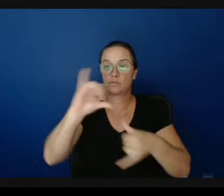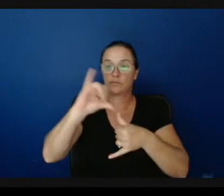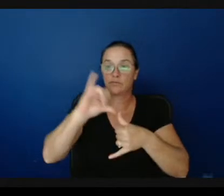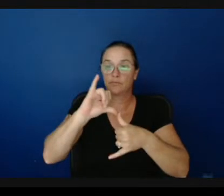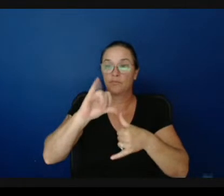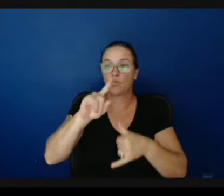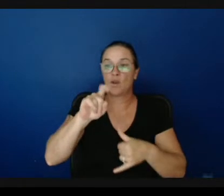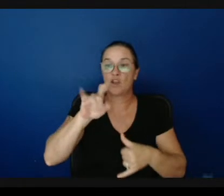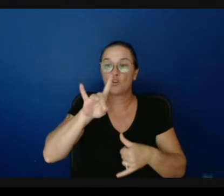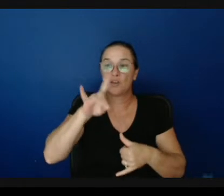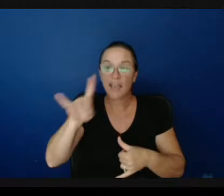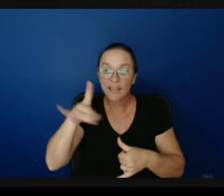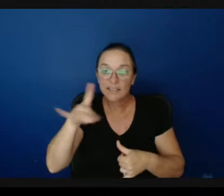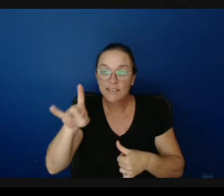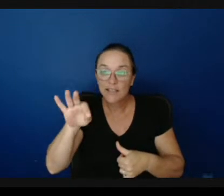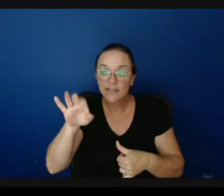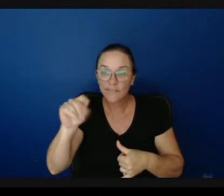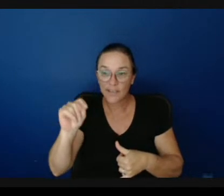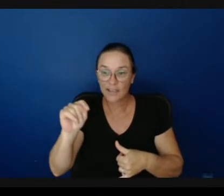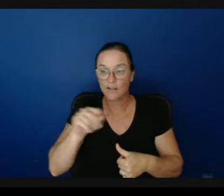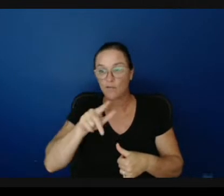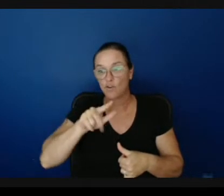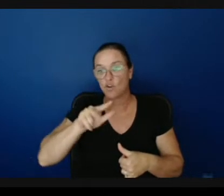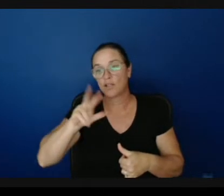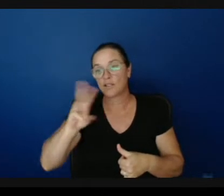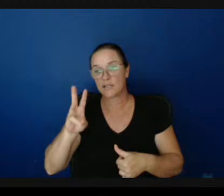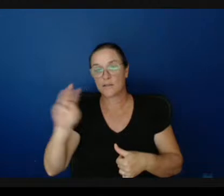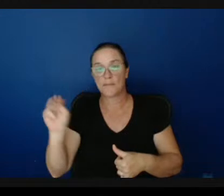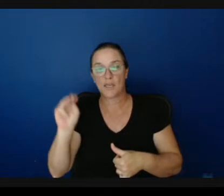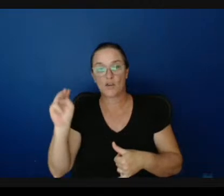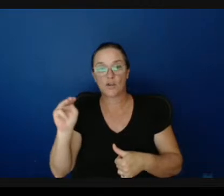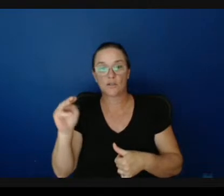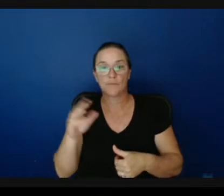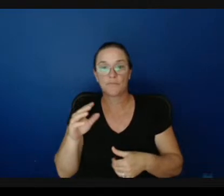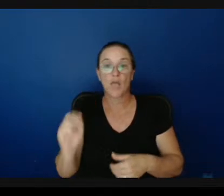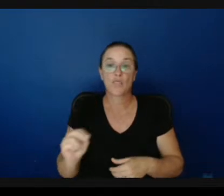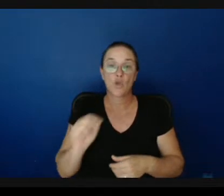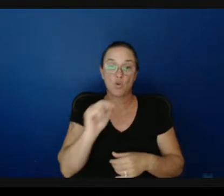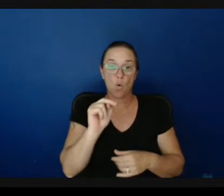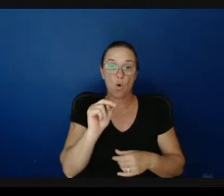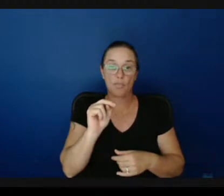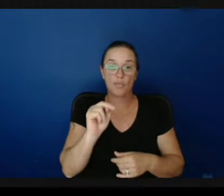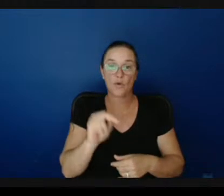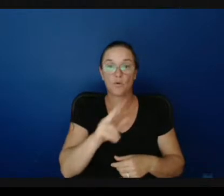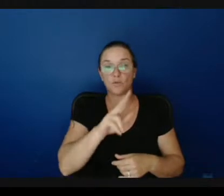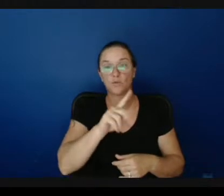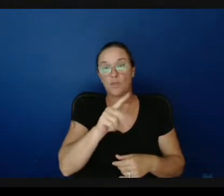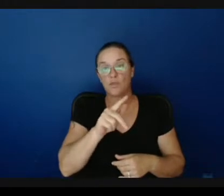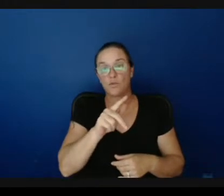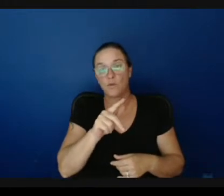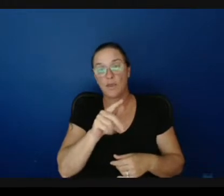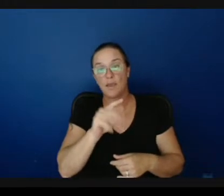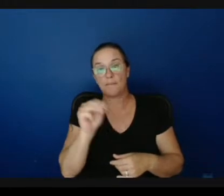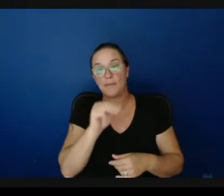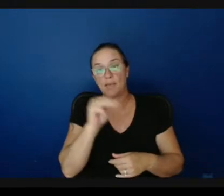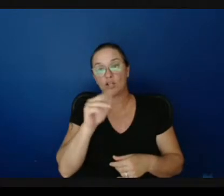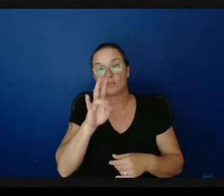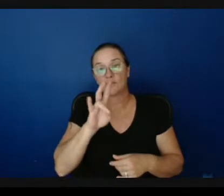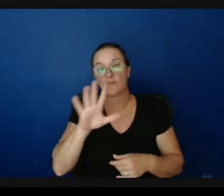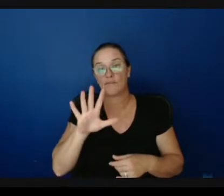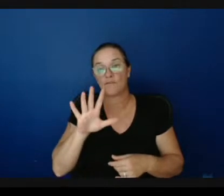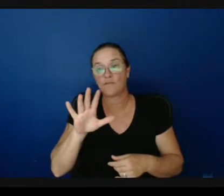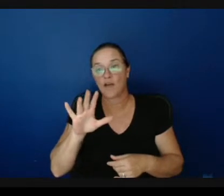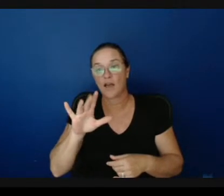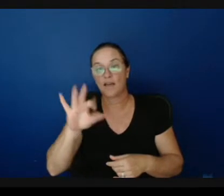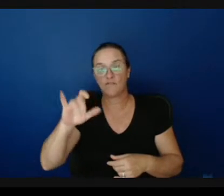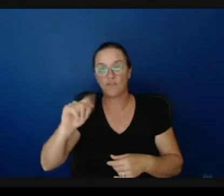118 feet, 36 meters, whereas a north cone was measured at 23 meters, 75 feet high. And so if you're wondering about the height of